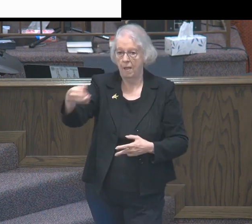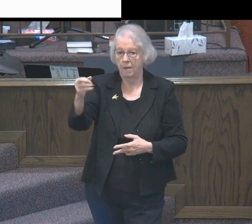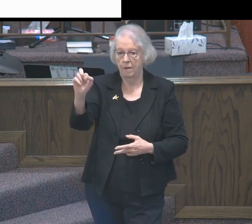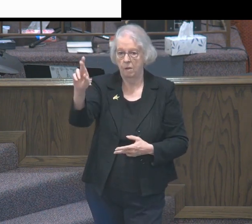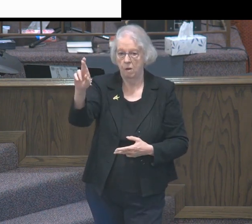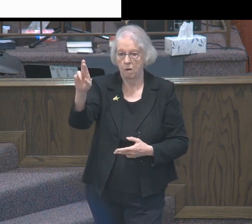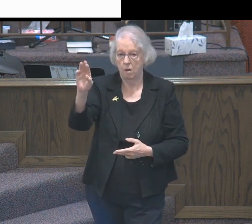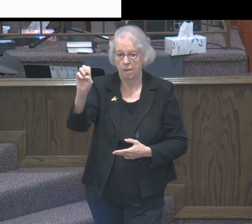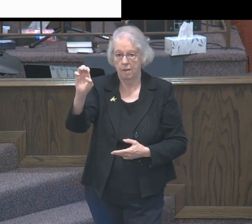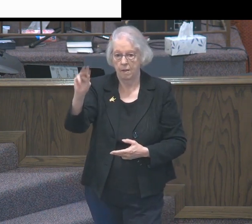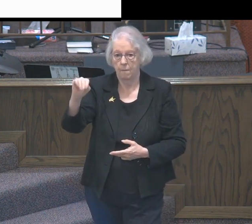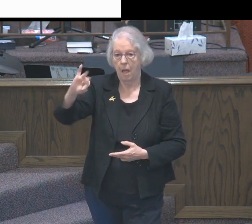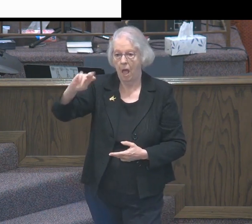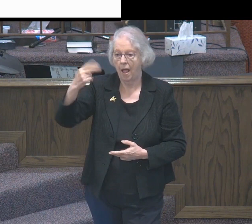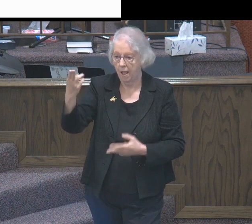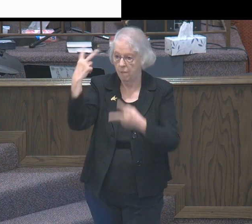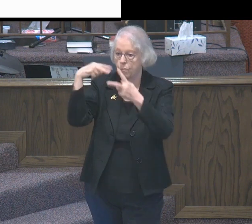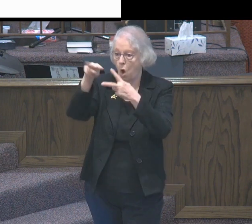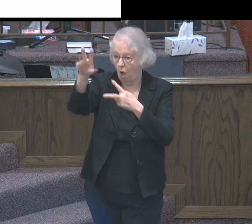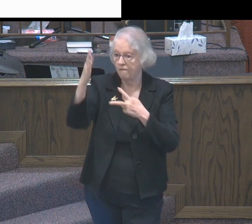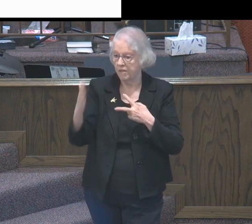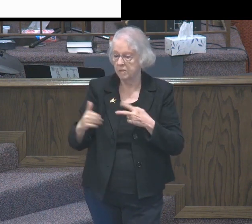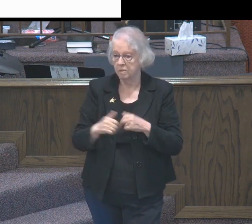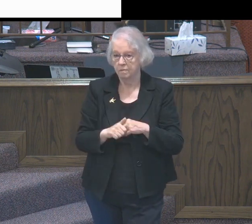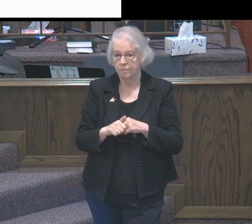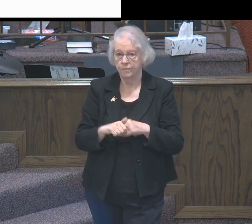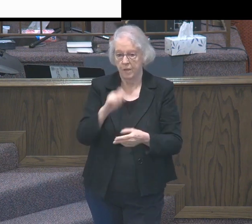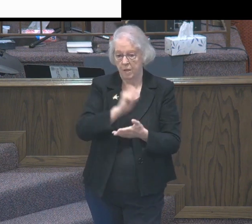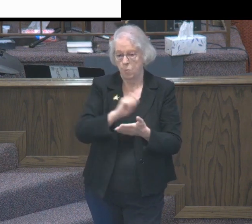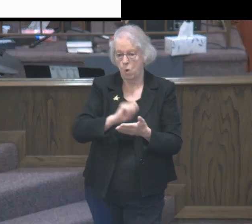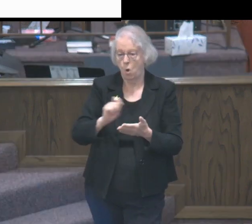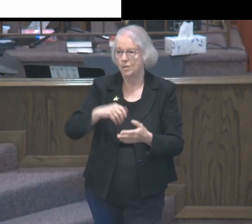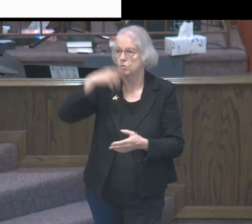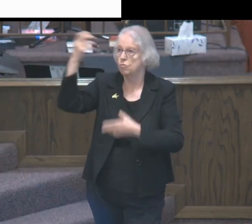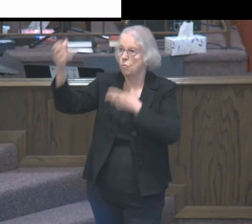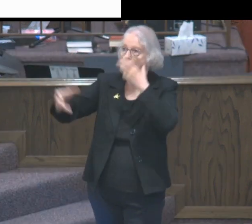16. He says to God as he's